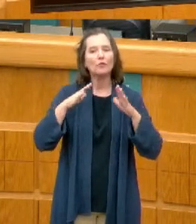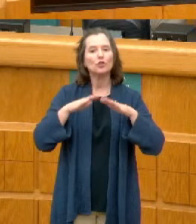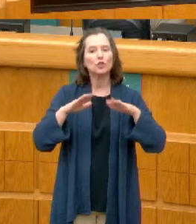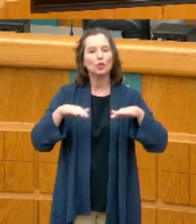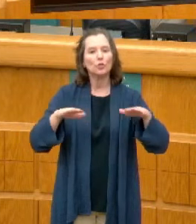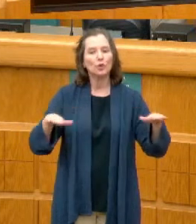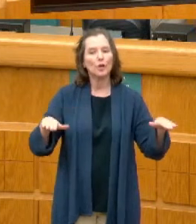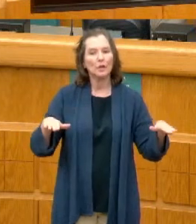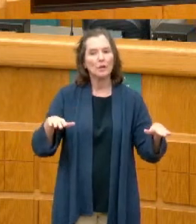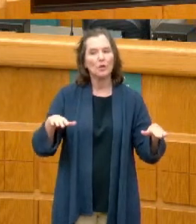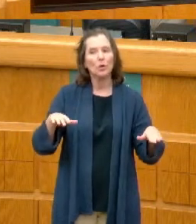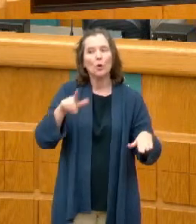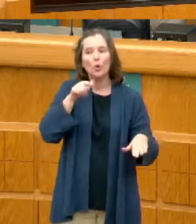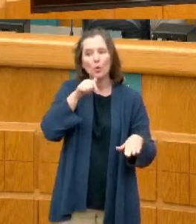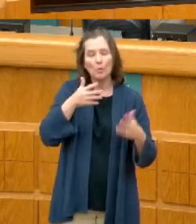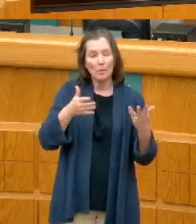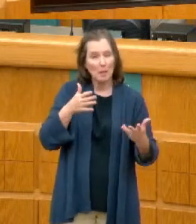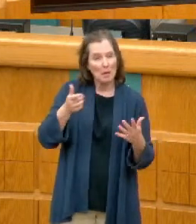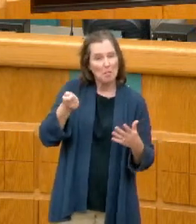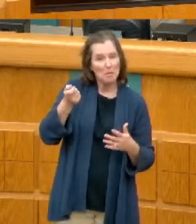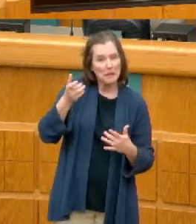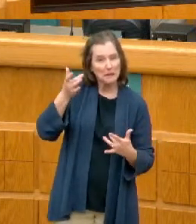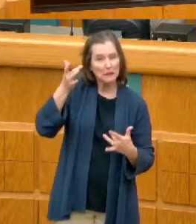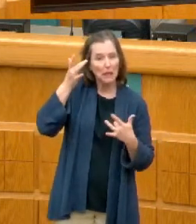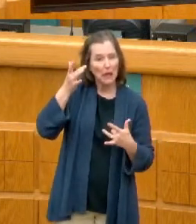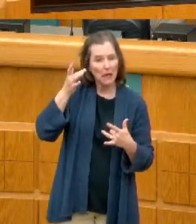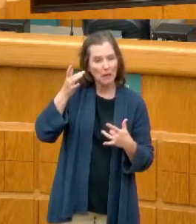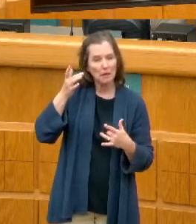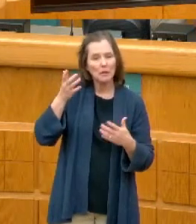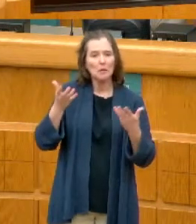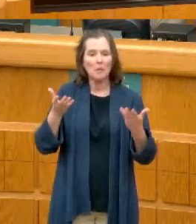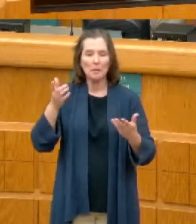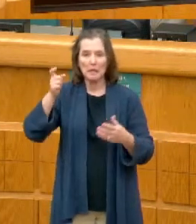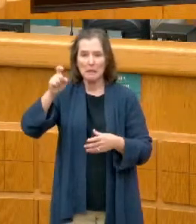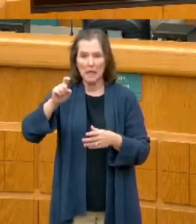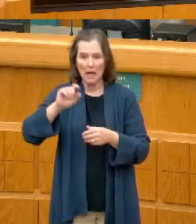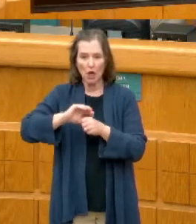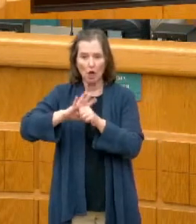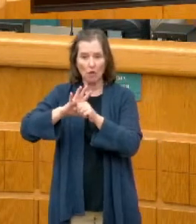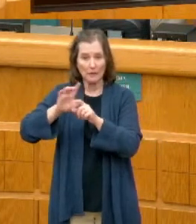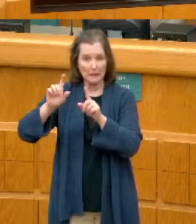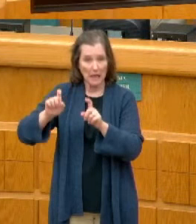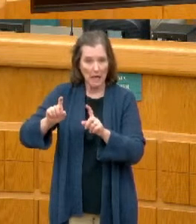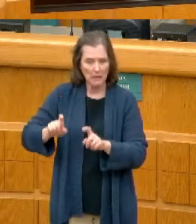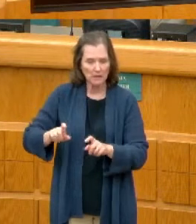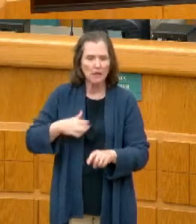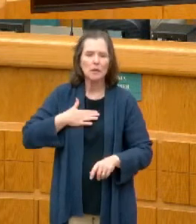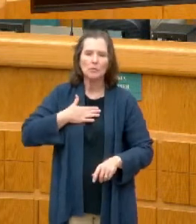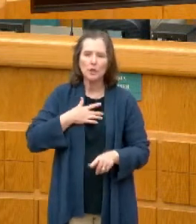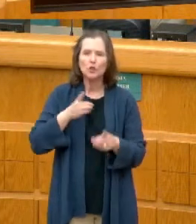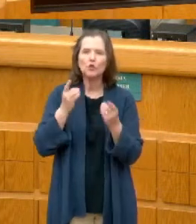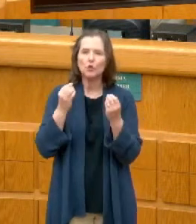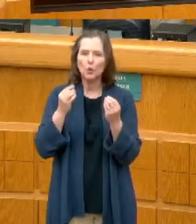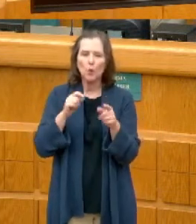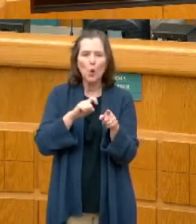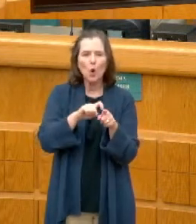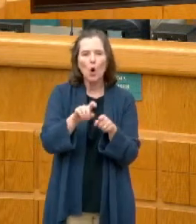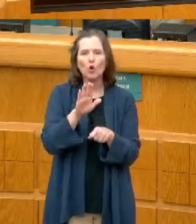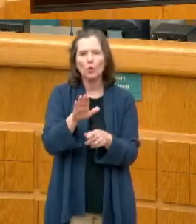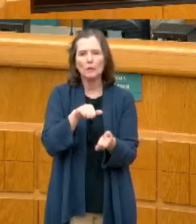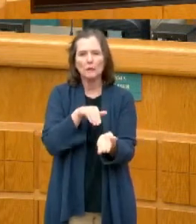them tested for COVID, please call your doctor and get an order, and we'll have